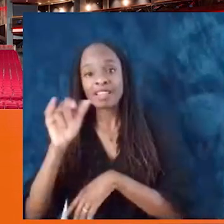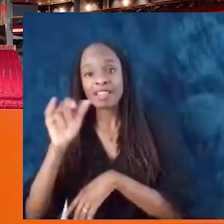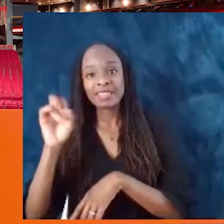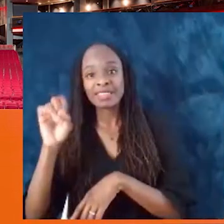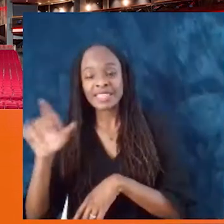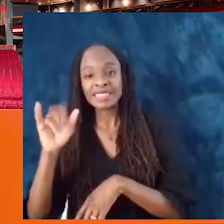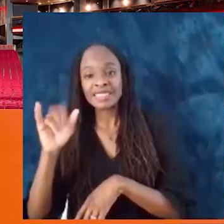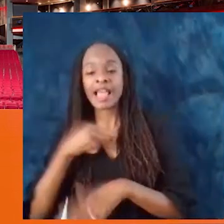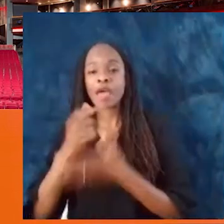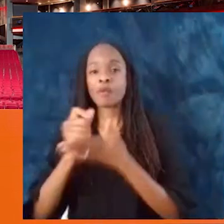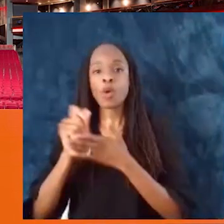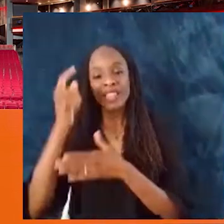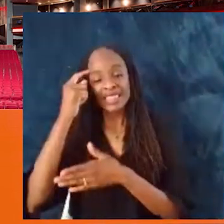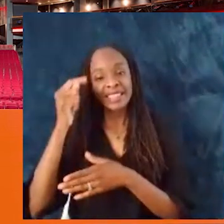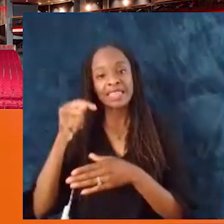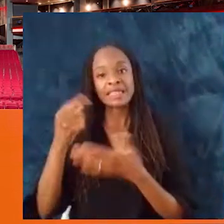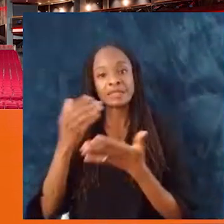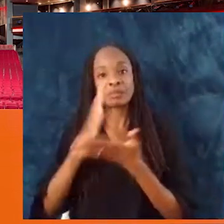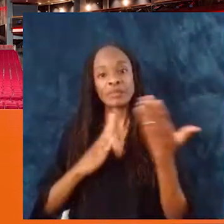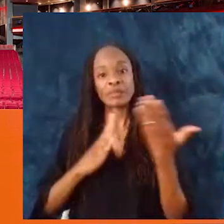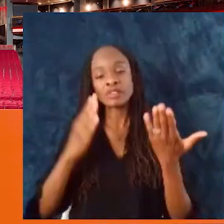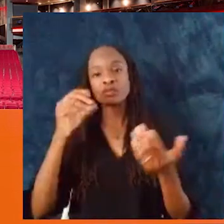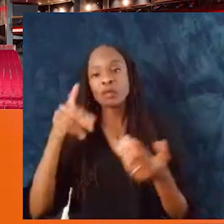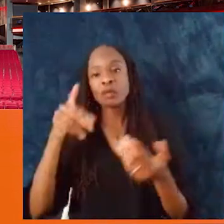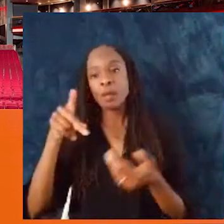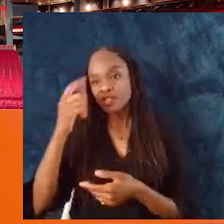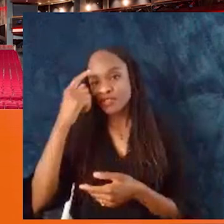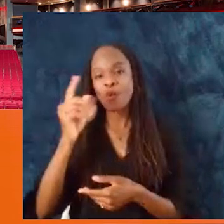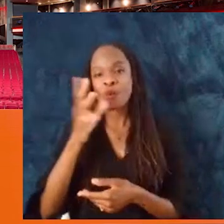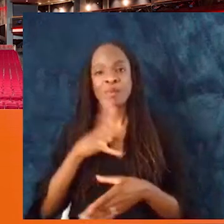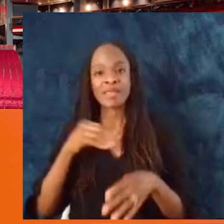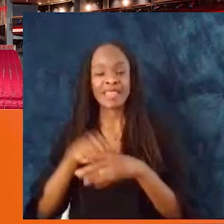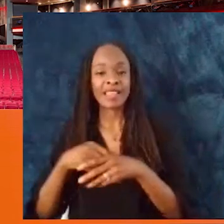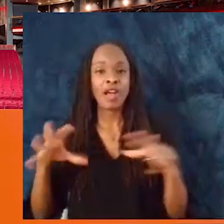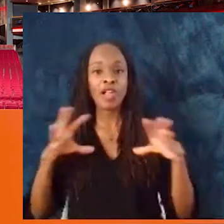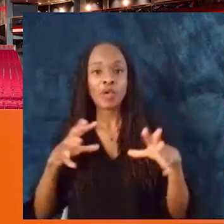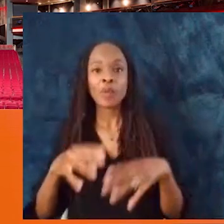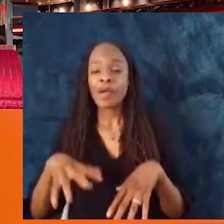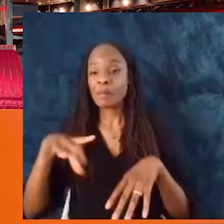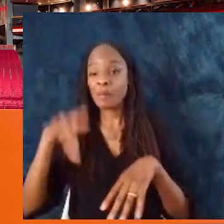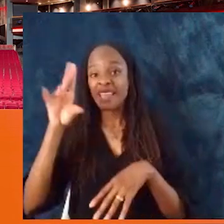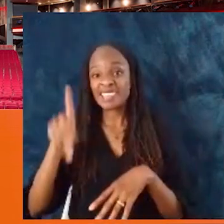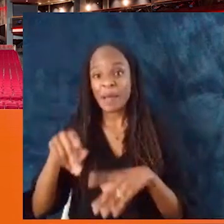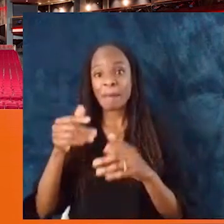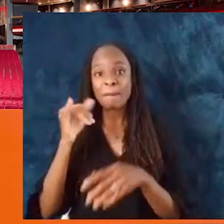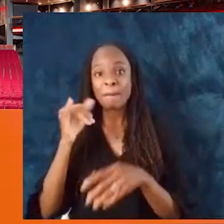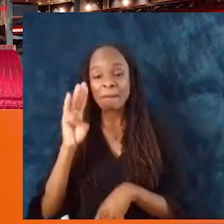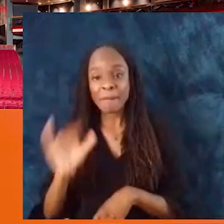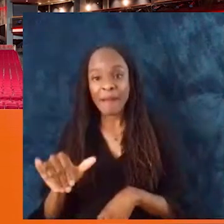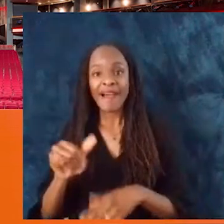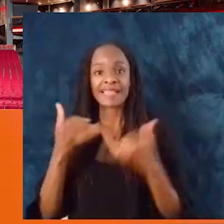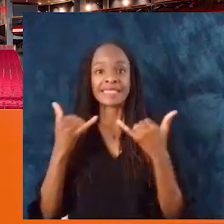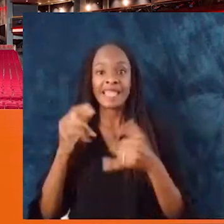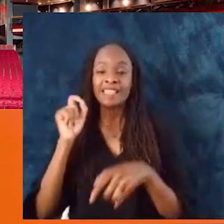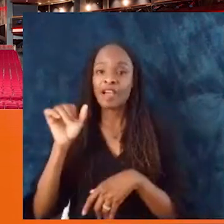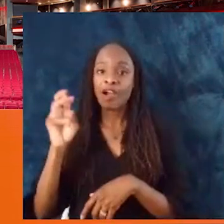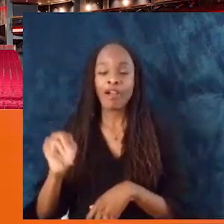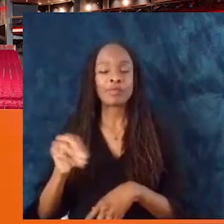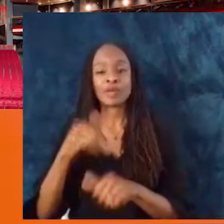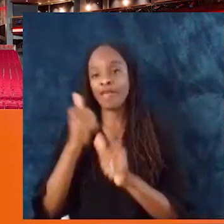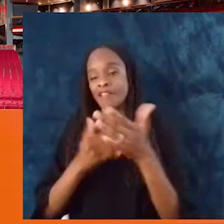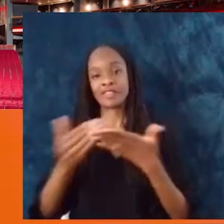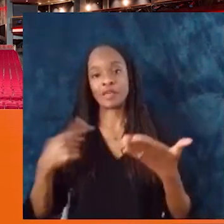piece for Women in Hollywood, was picked up by today.com. So, you know, just every avenue we could to get the word out